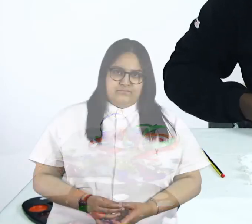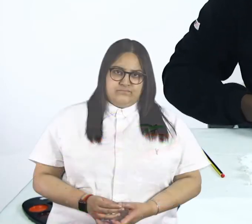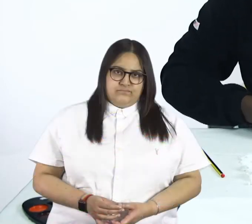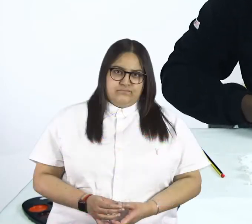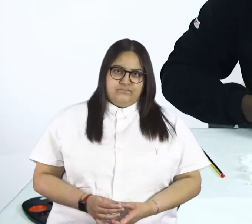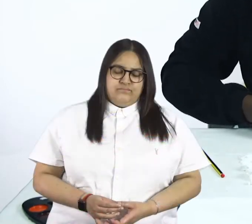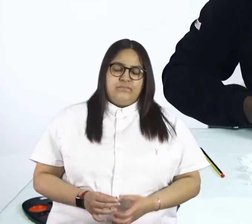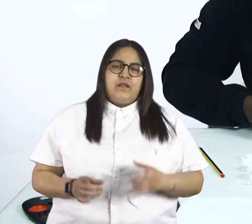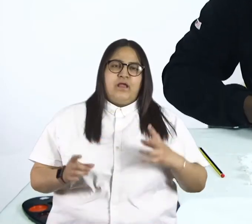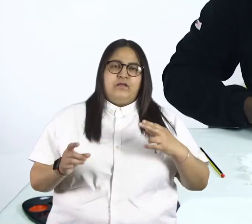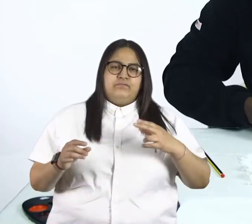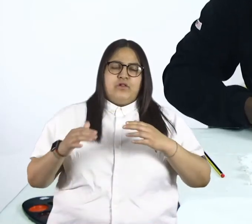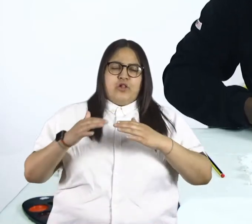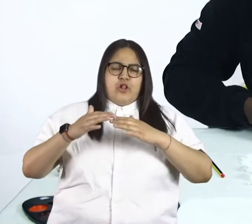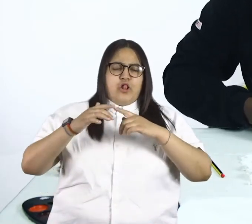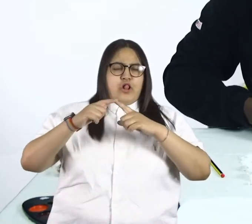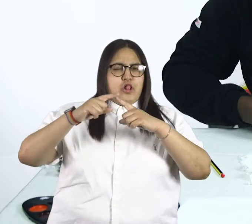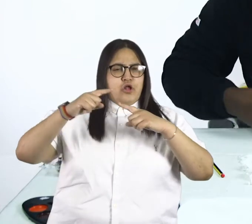triangle